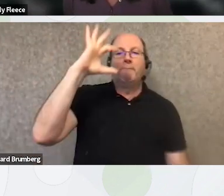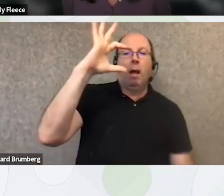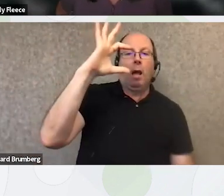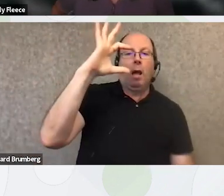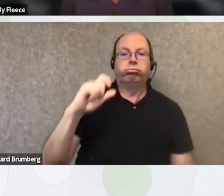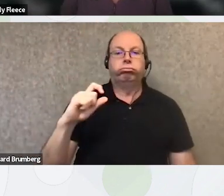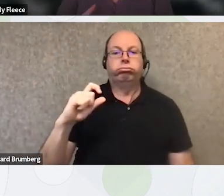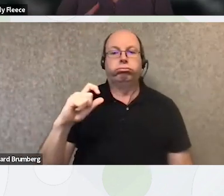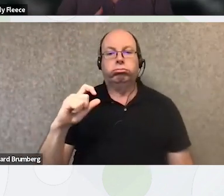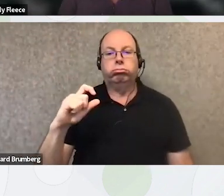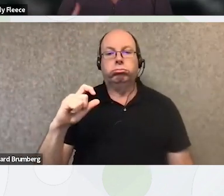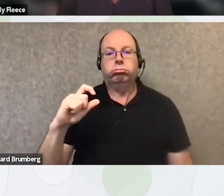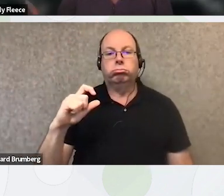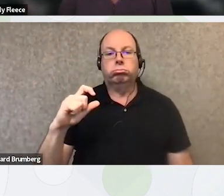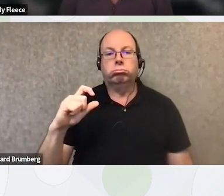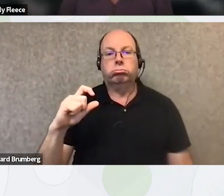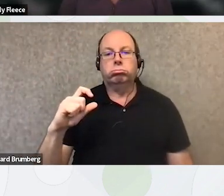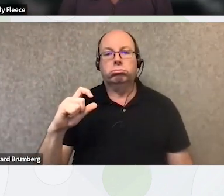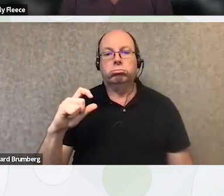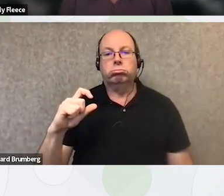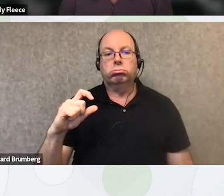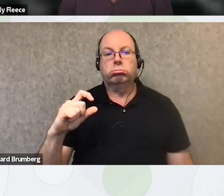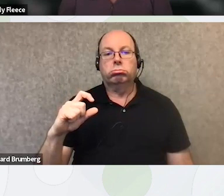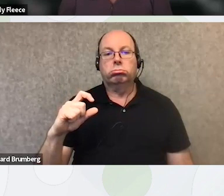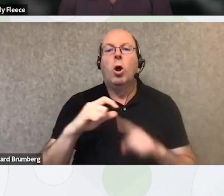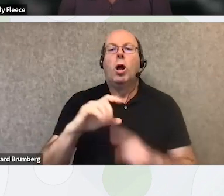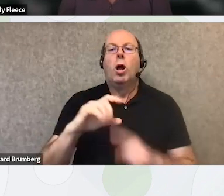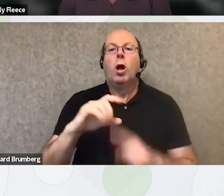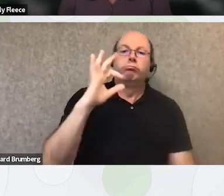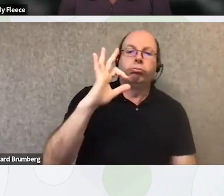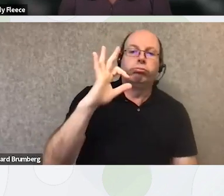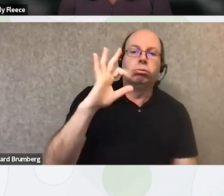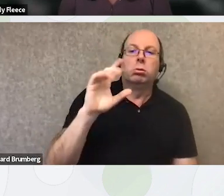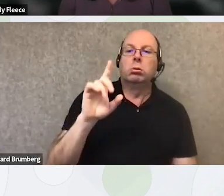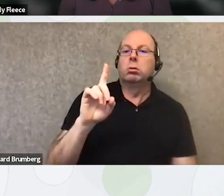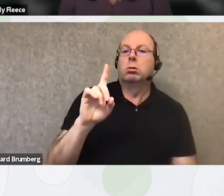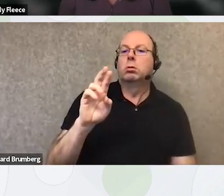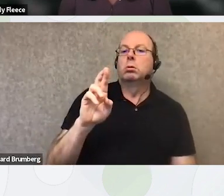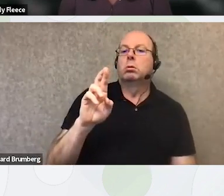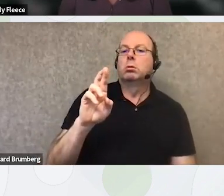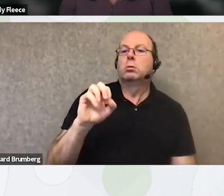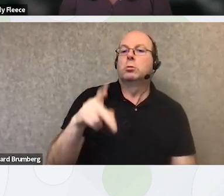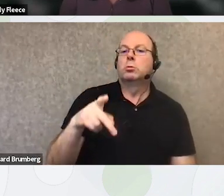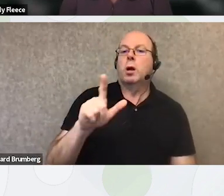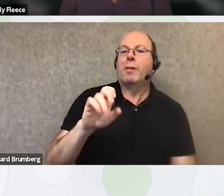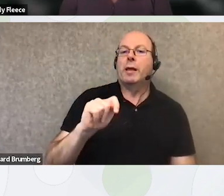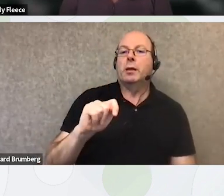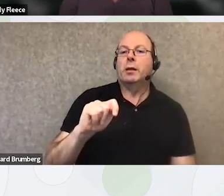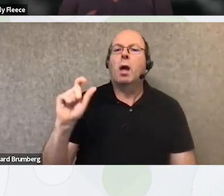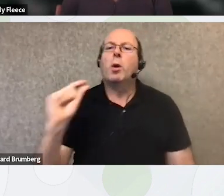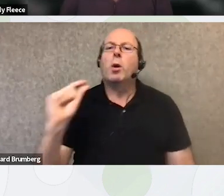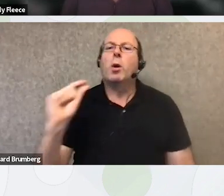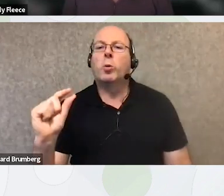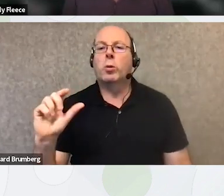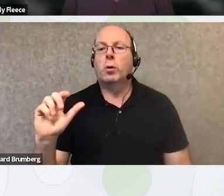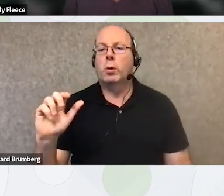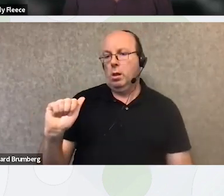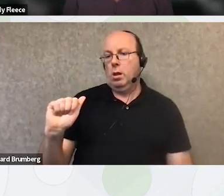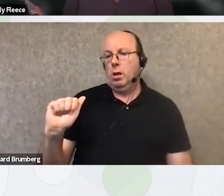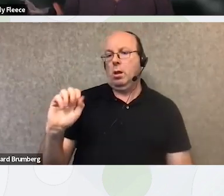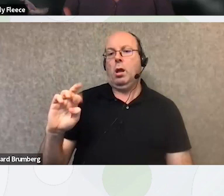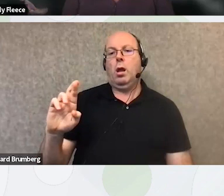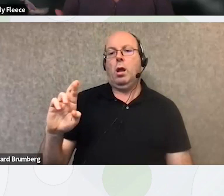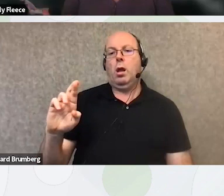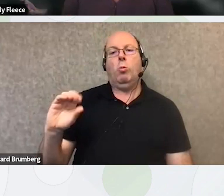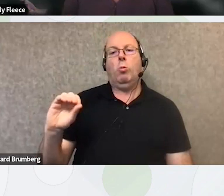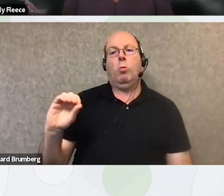that governs the difference between a droplet and an aerosol. And this helps to guide how these viruses are transmitted,